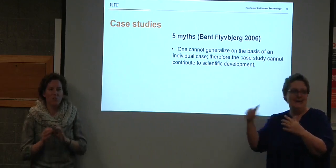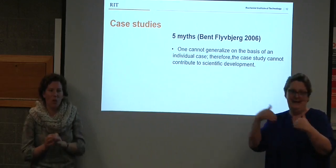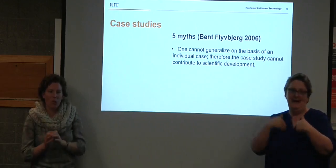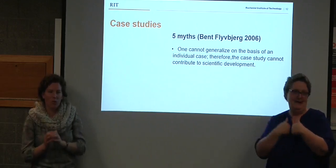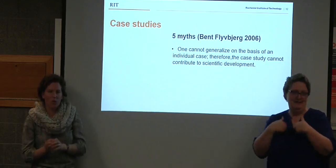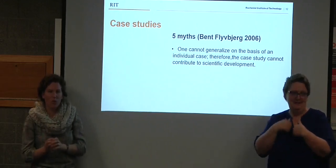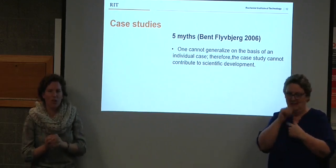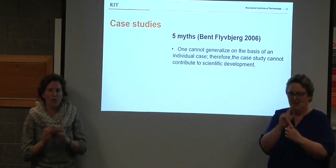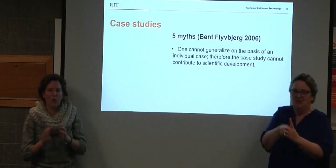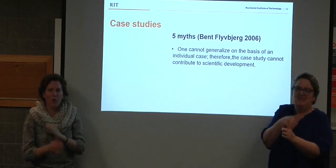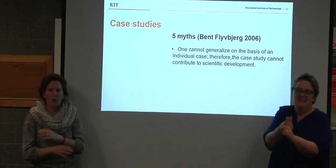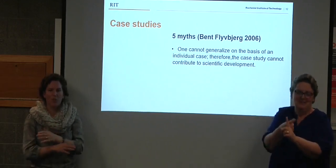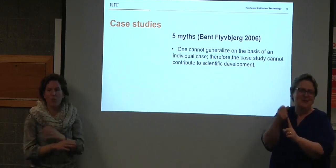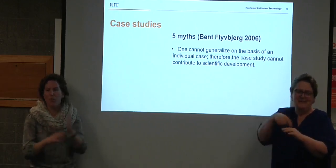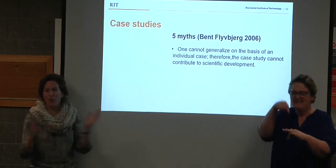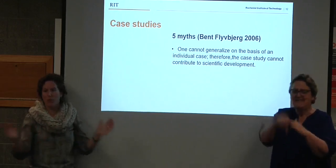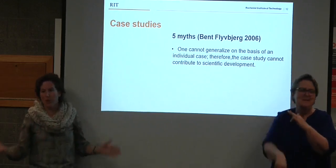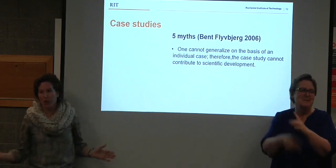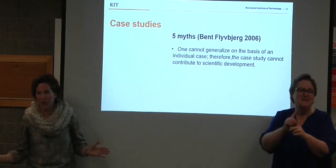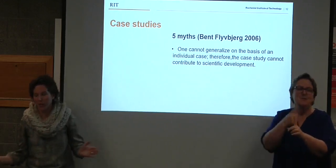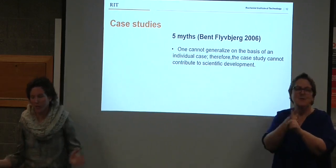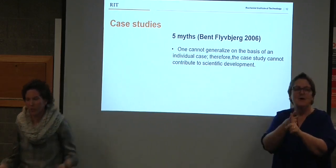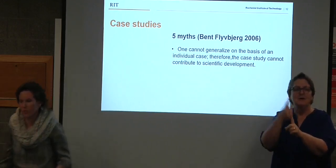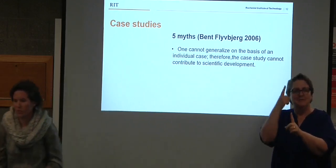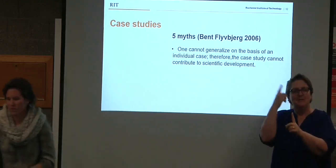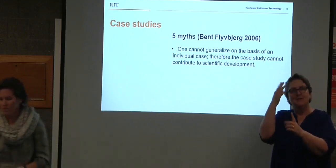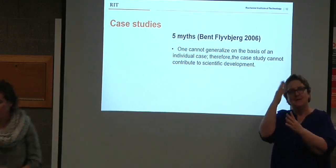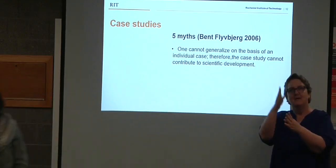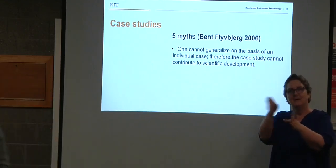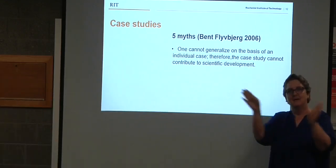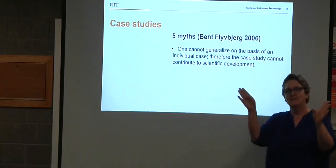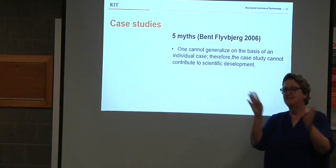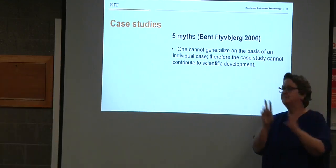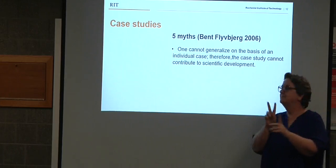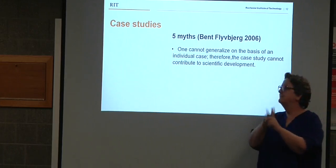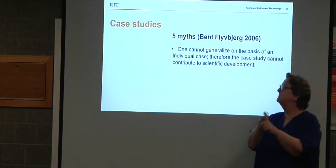one small story as a way to explore much broader issues.